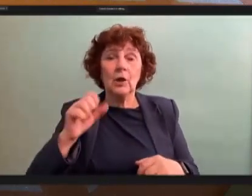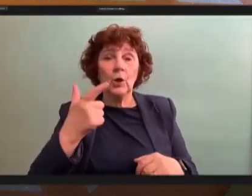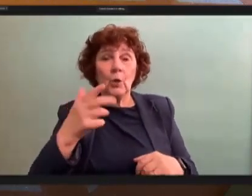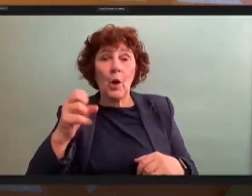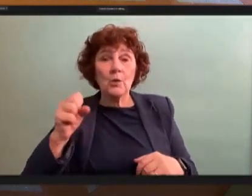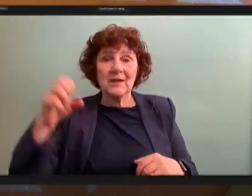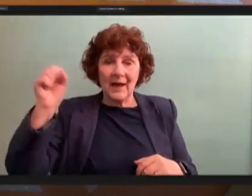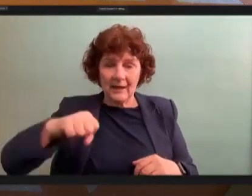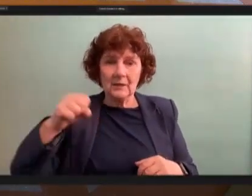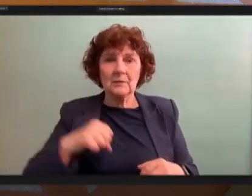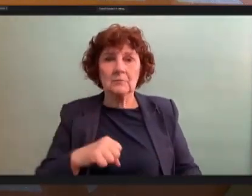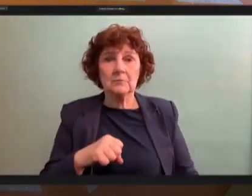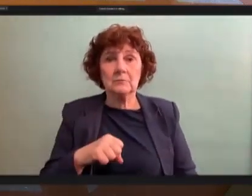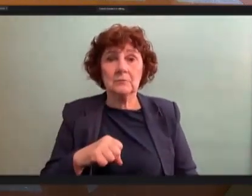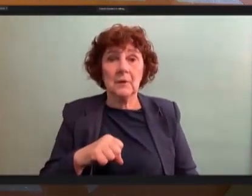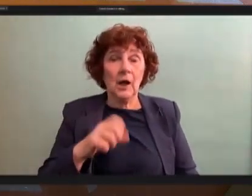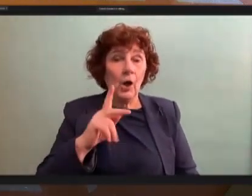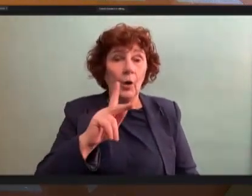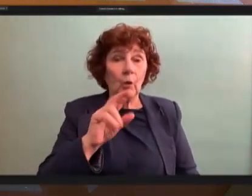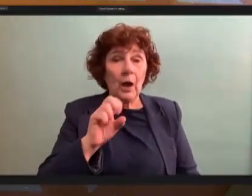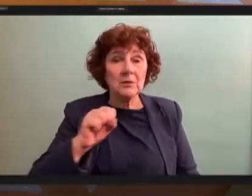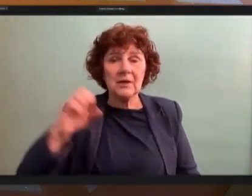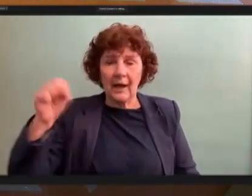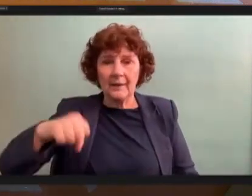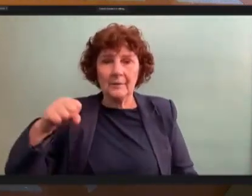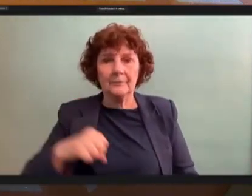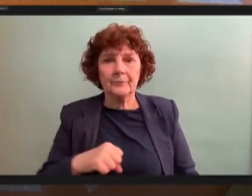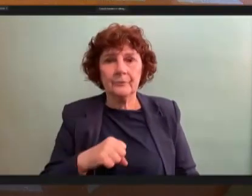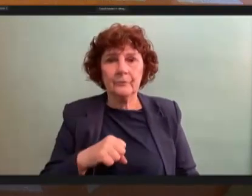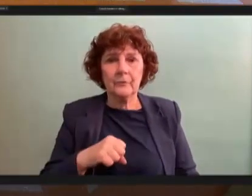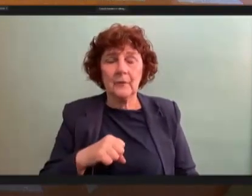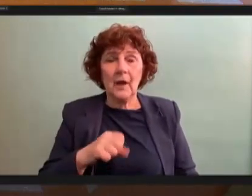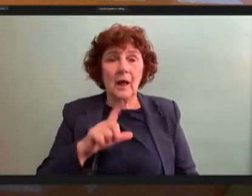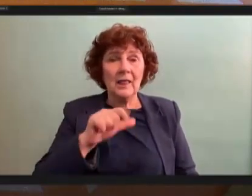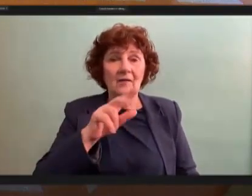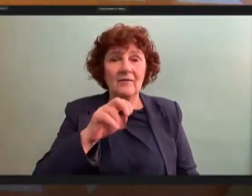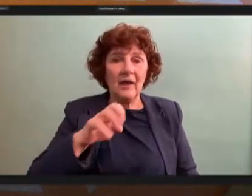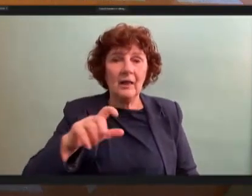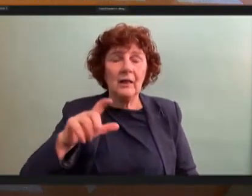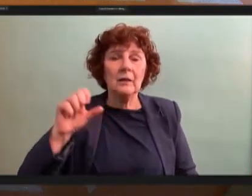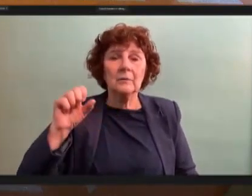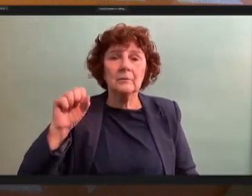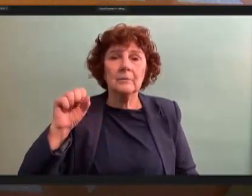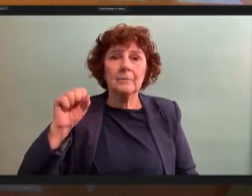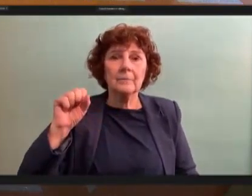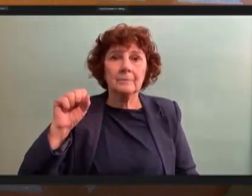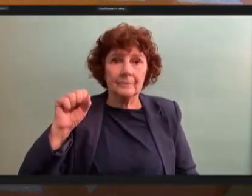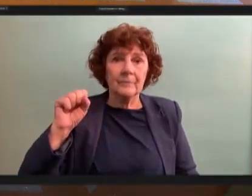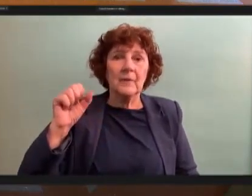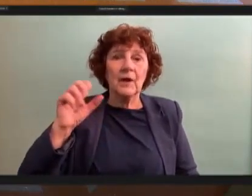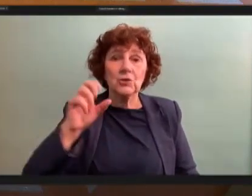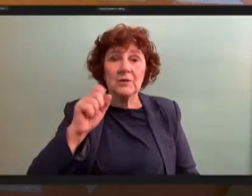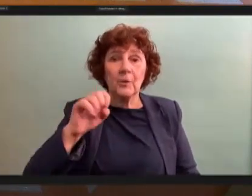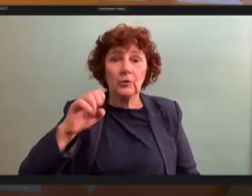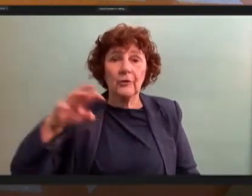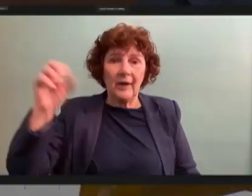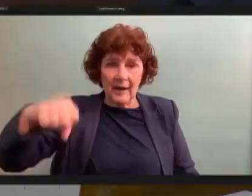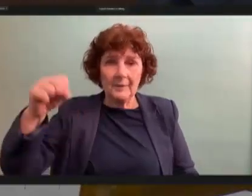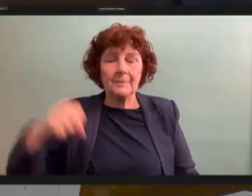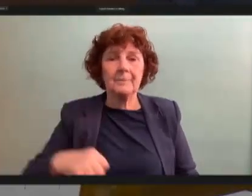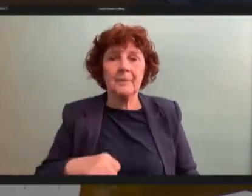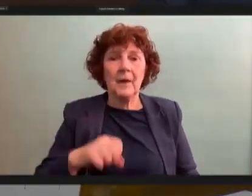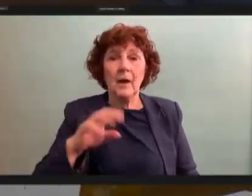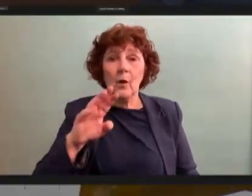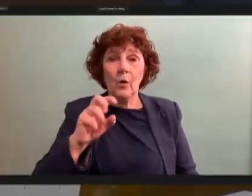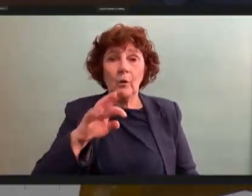Aye. Mr. Kraus. Aye. Mr. Lavelle. Mrs. Strasburger. Aye. Mrs.